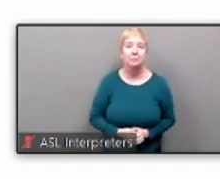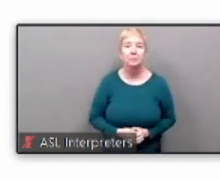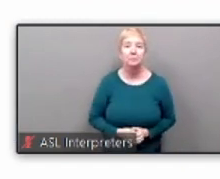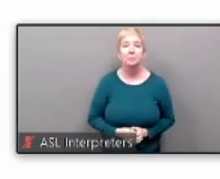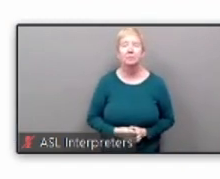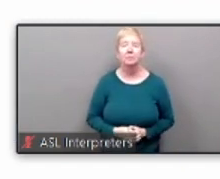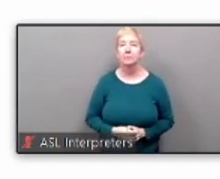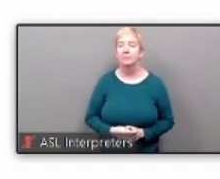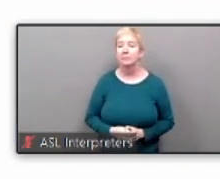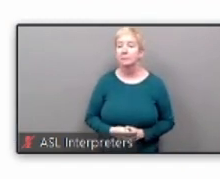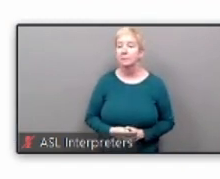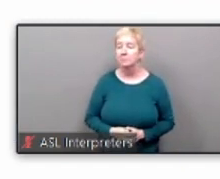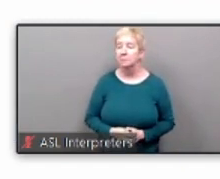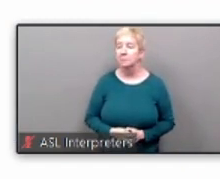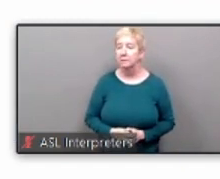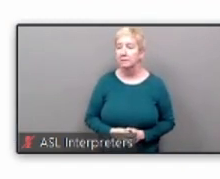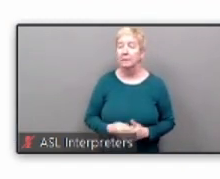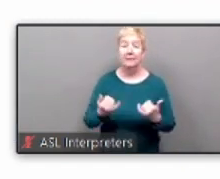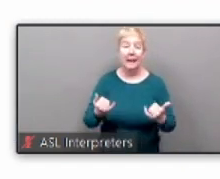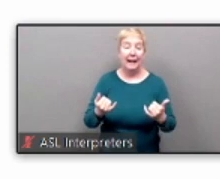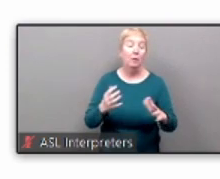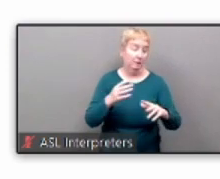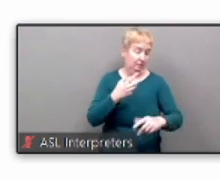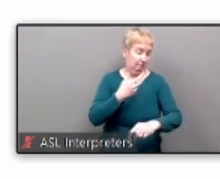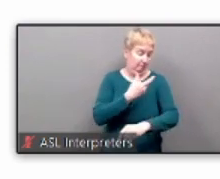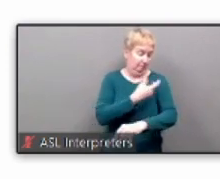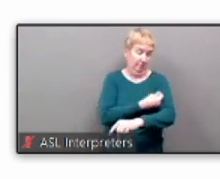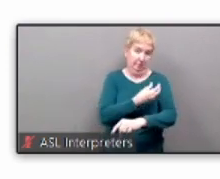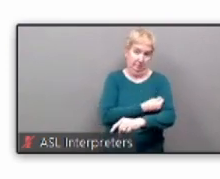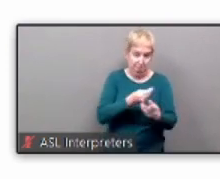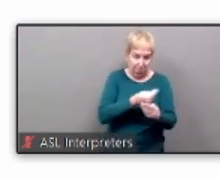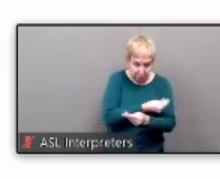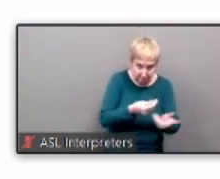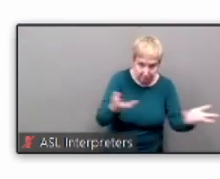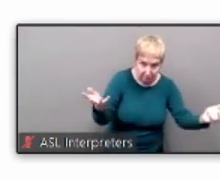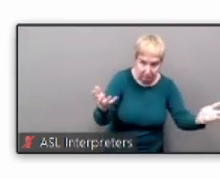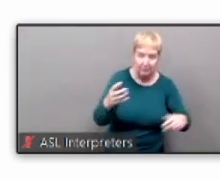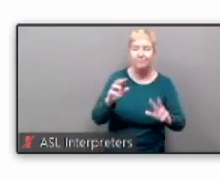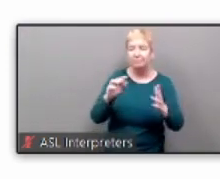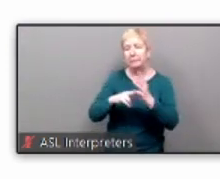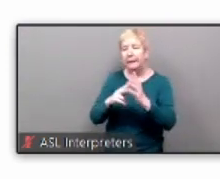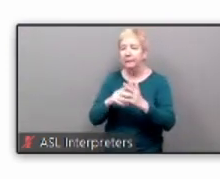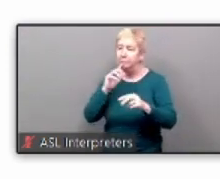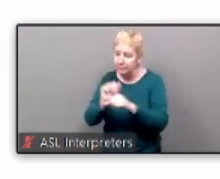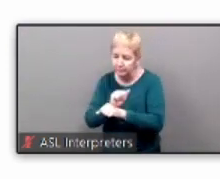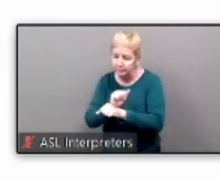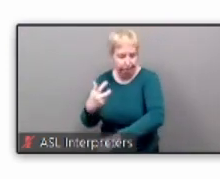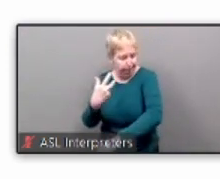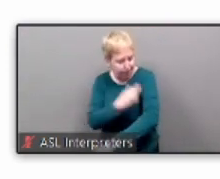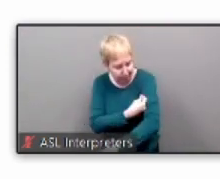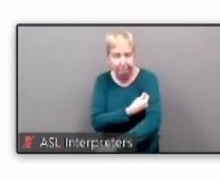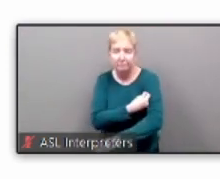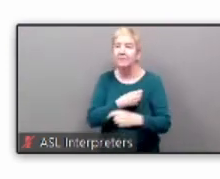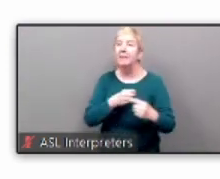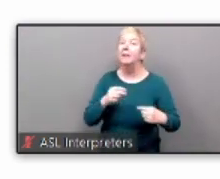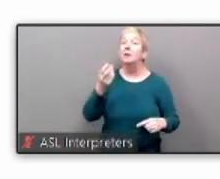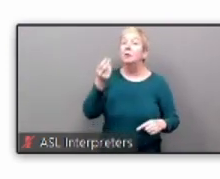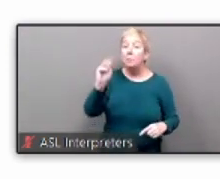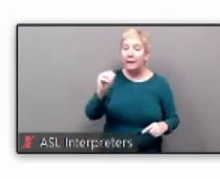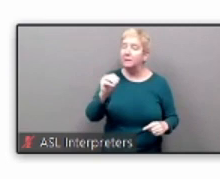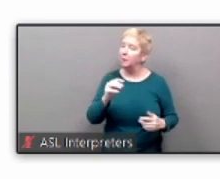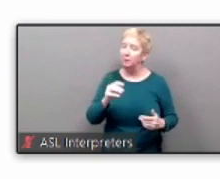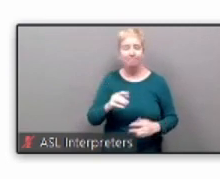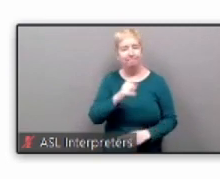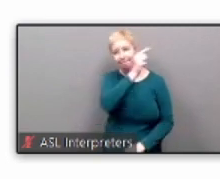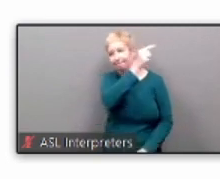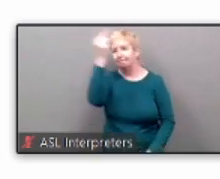So as far as the doses delivered to the state and shots in arms, New Mexico continues to lead the country